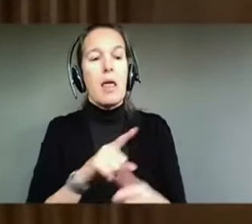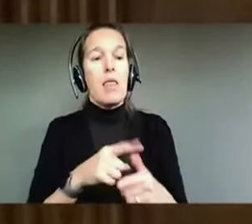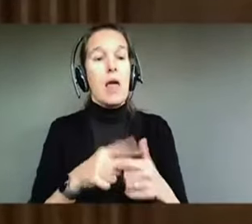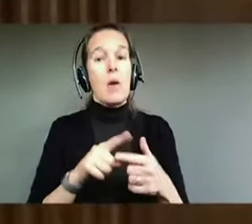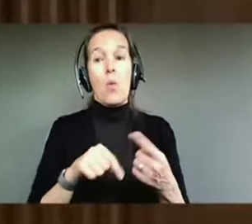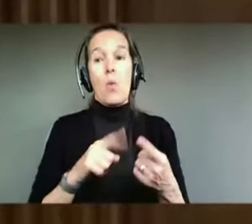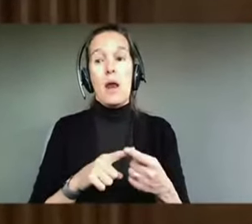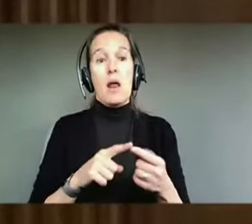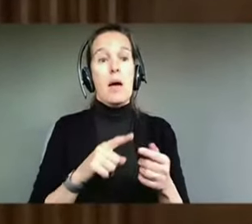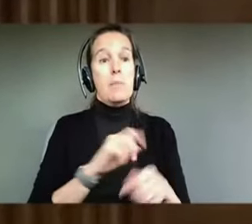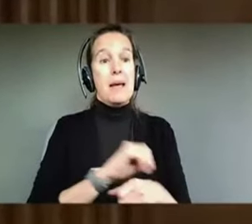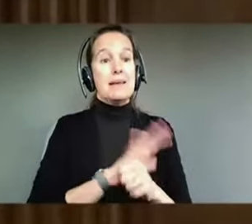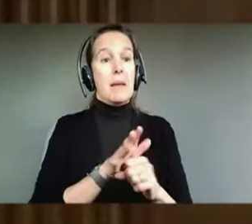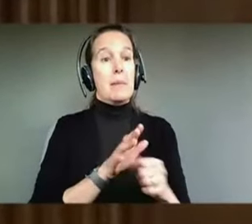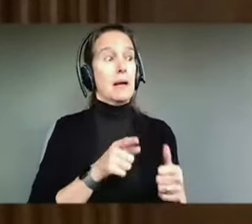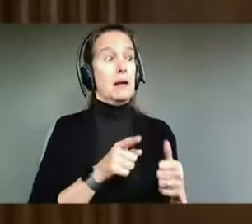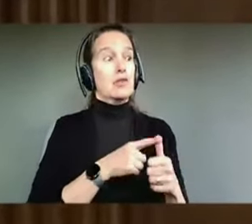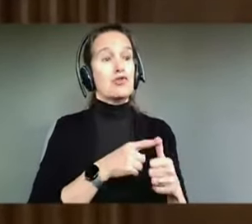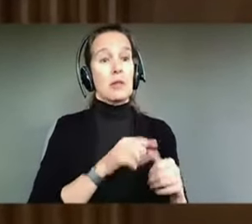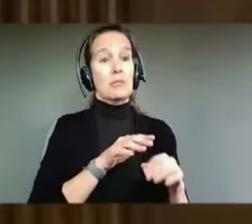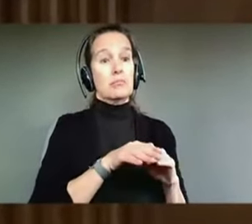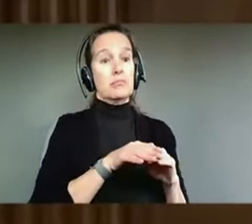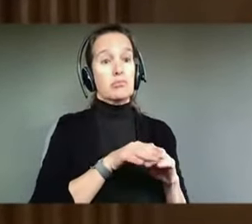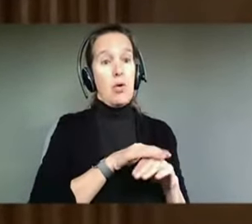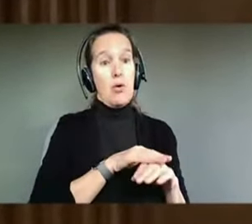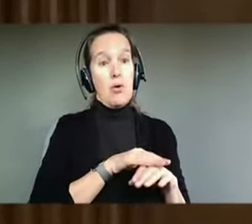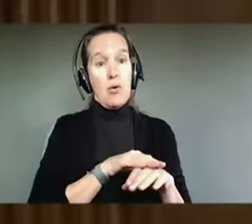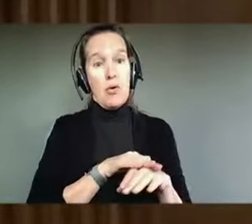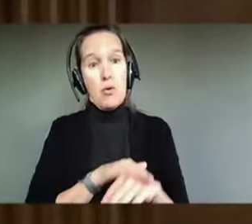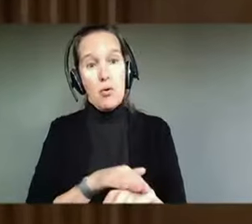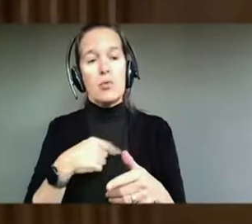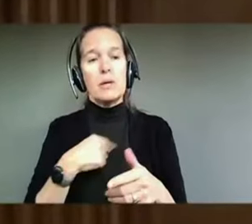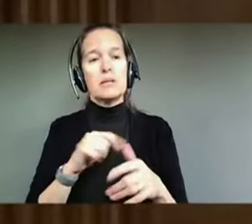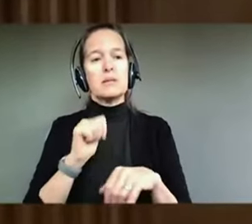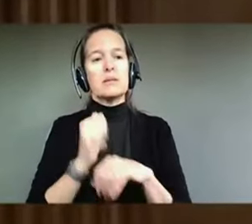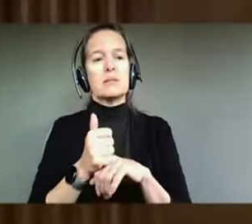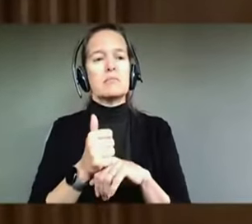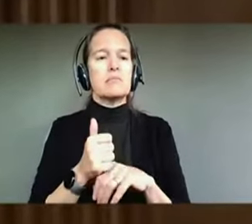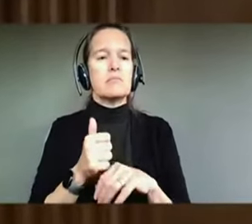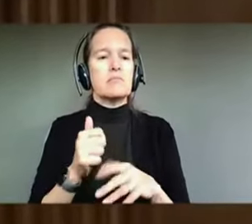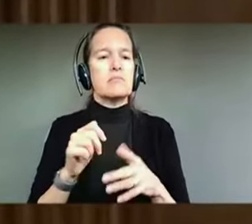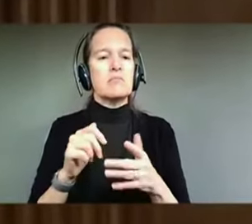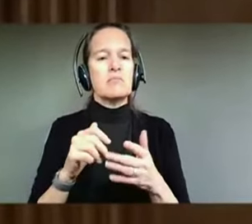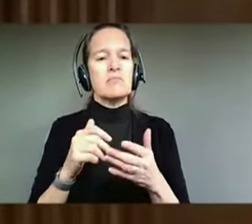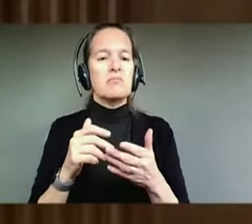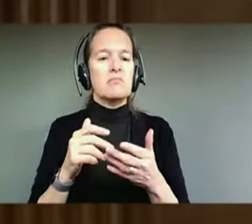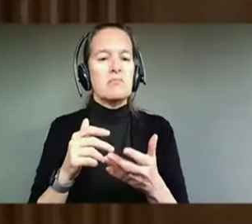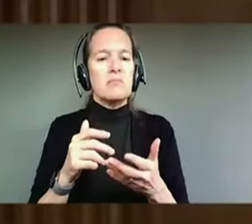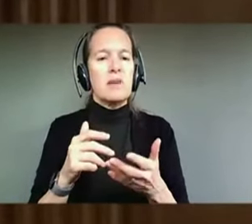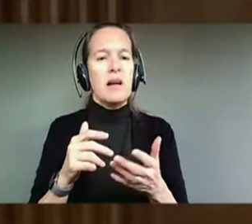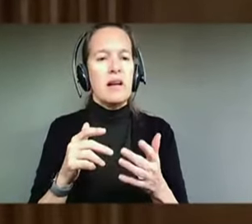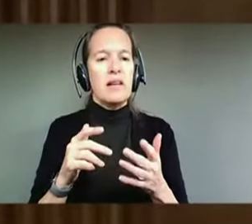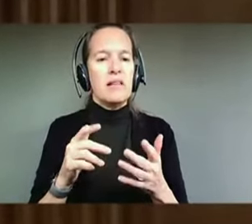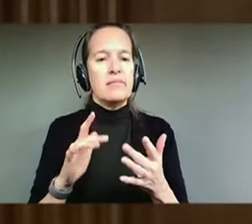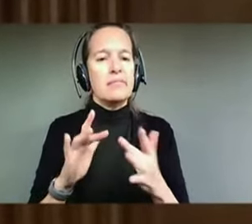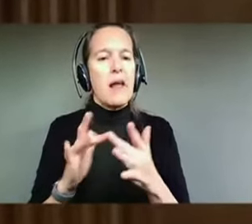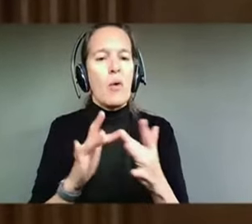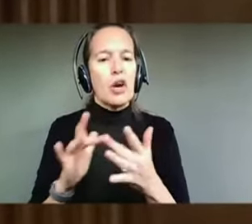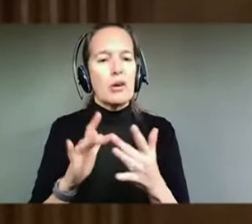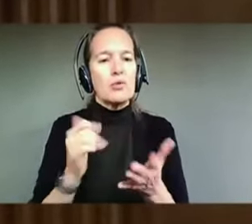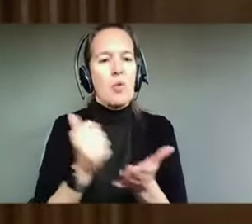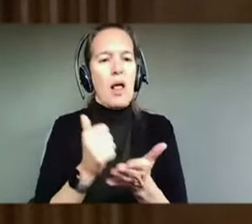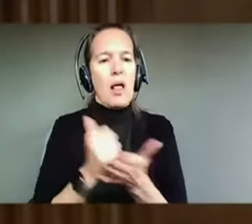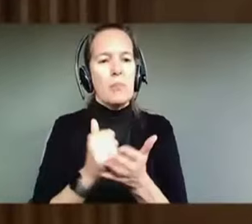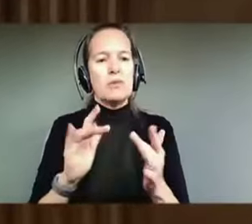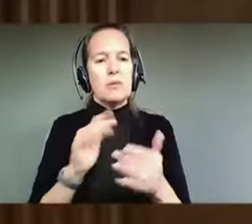we then set up a parallel program for primary care providers to identify and help treat their long COVID patients, which